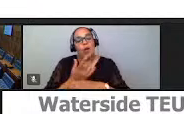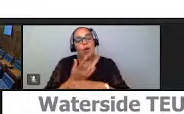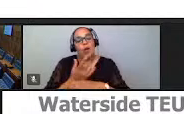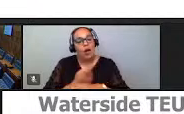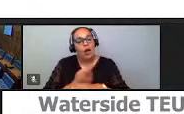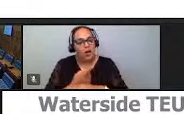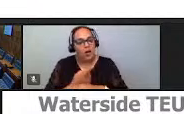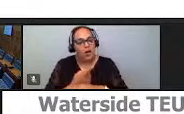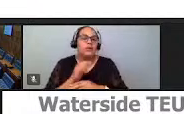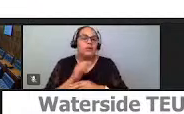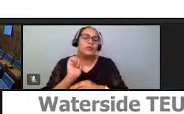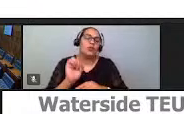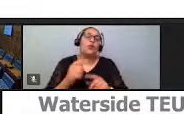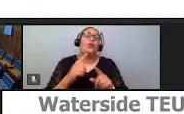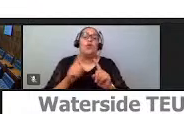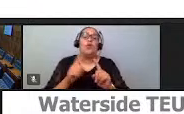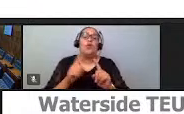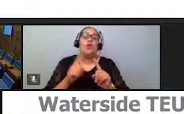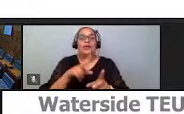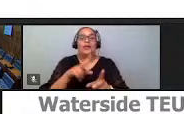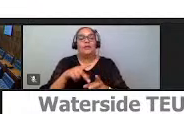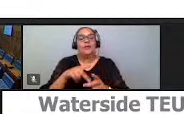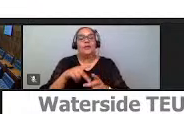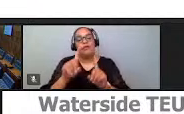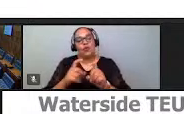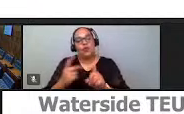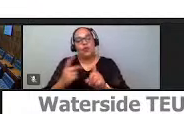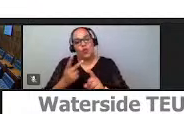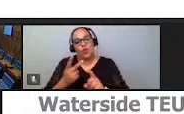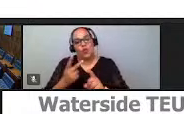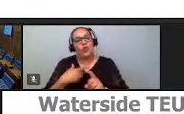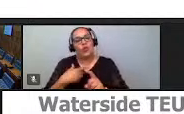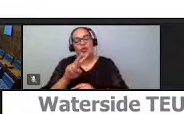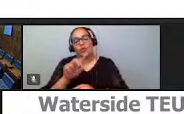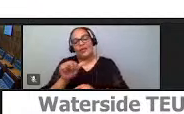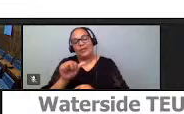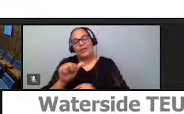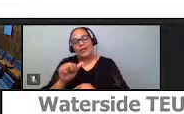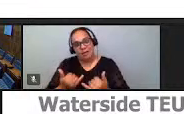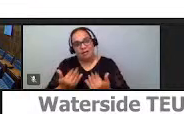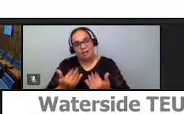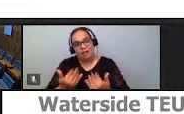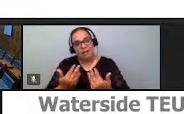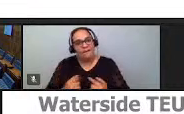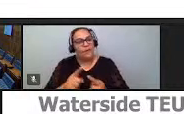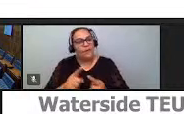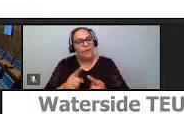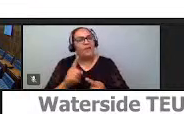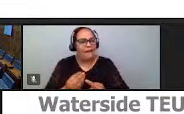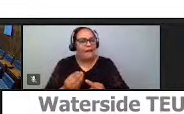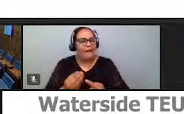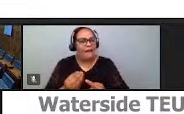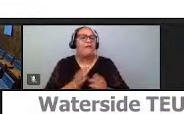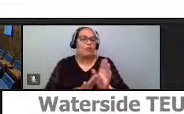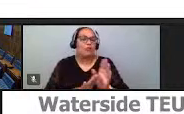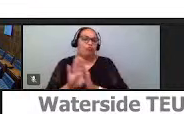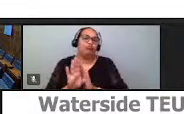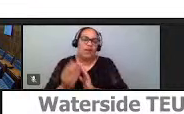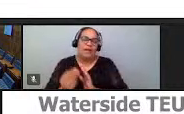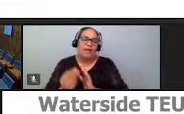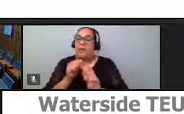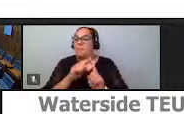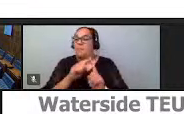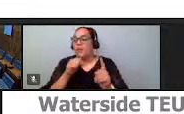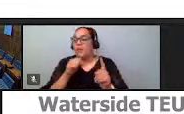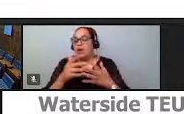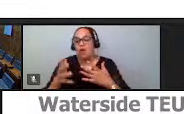working hour which is what has been under question as well we at 26 at the moment which has certainly improved however